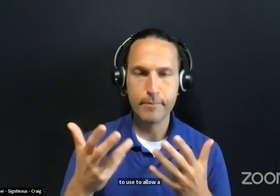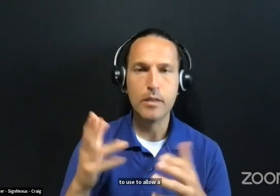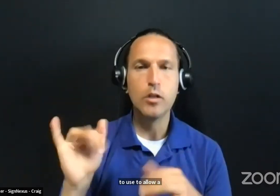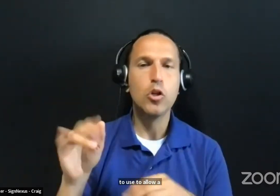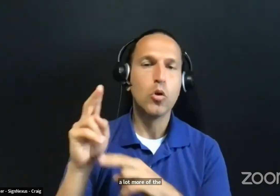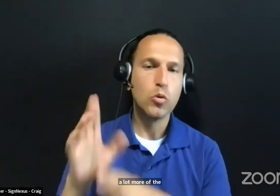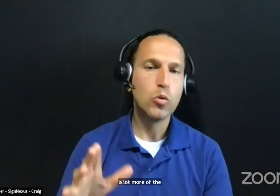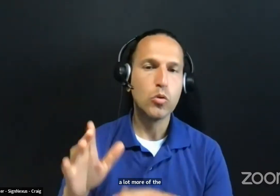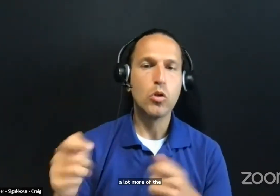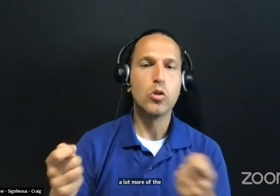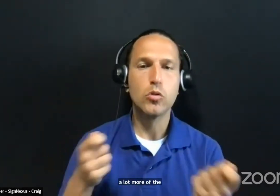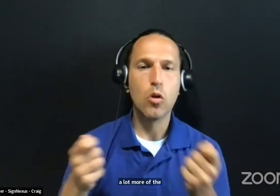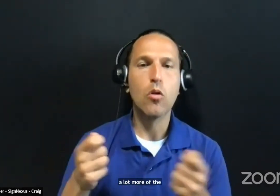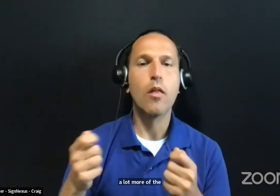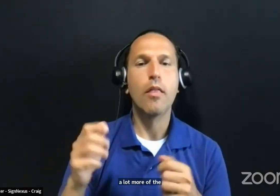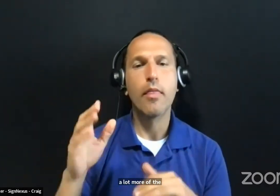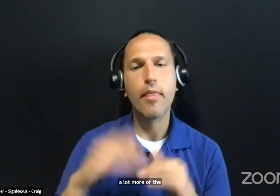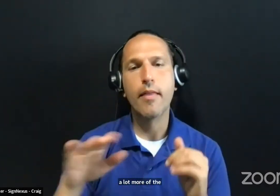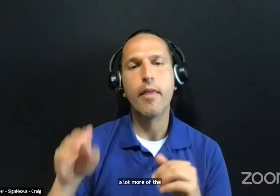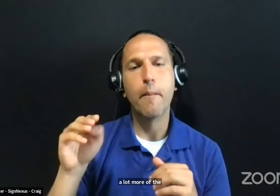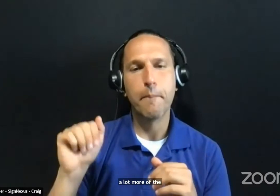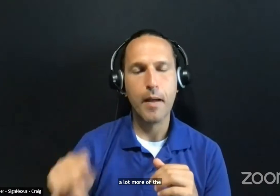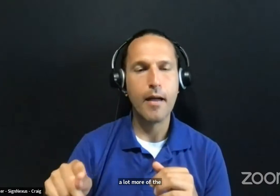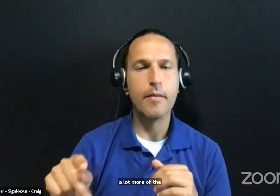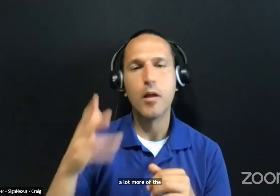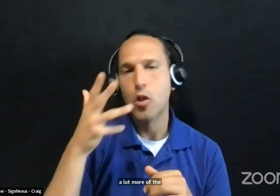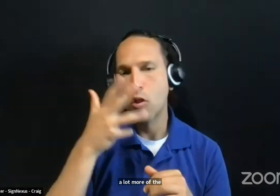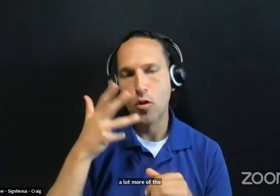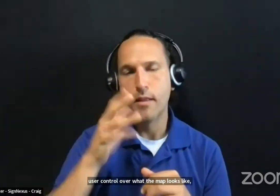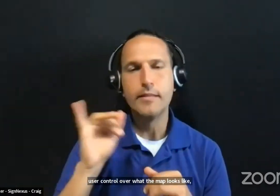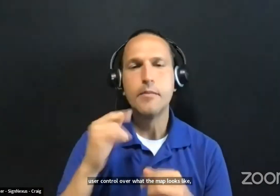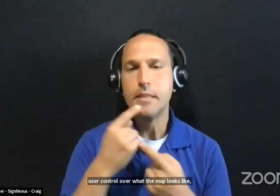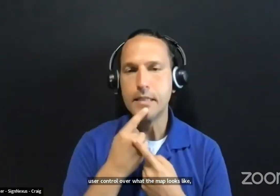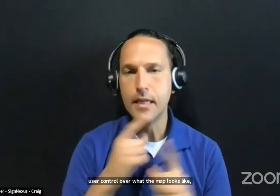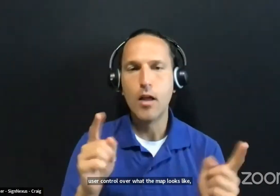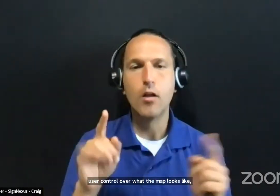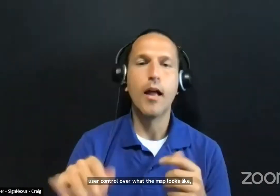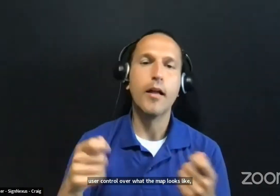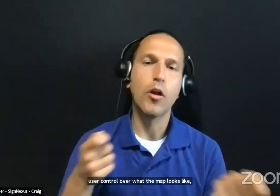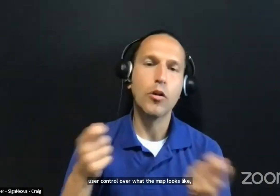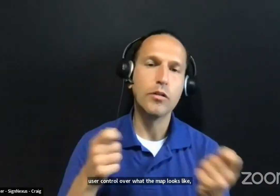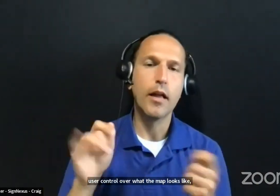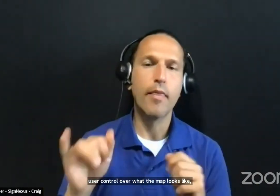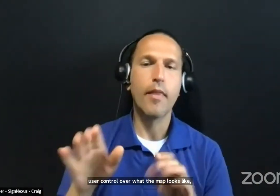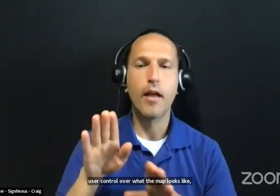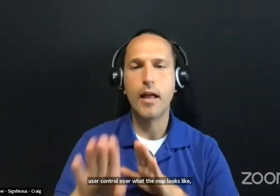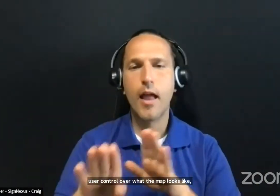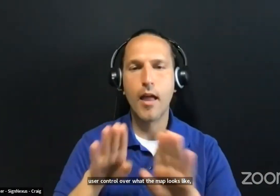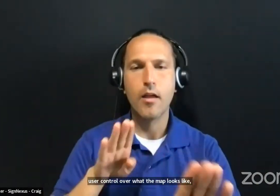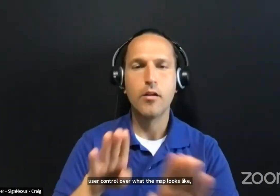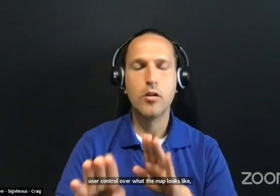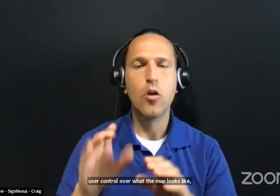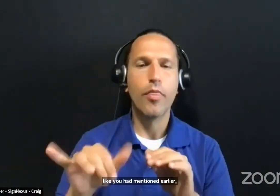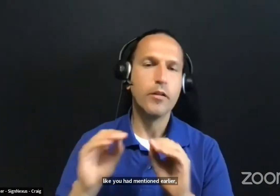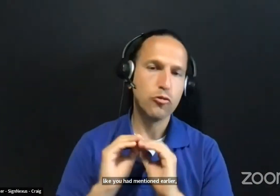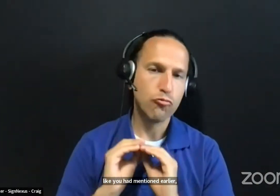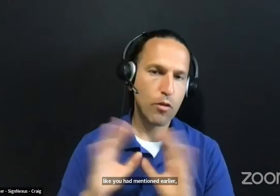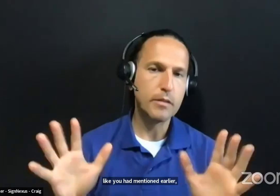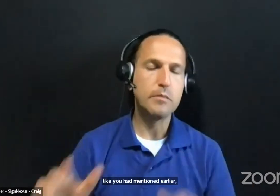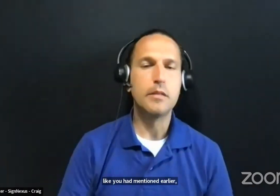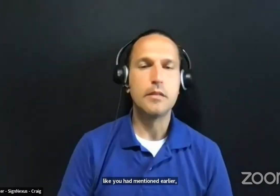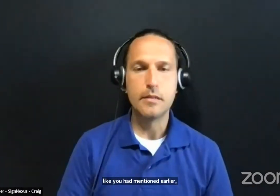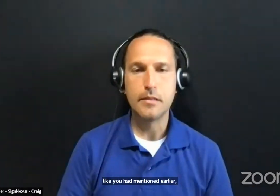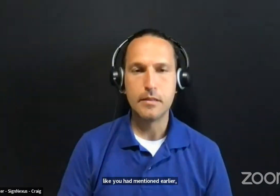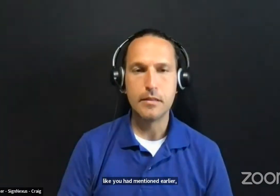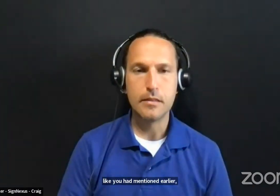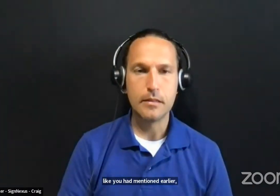user control over what the map looks like you had mentioned earlier, being able to control contrast or transparency.